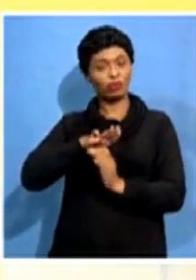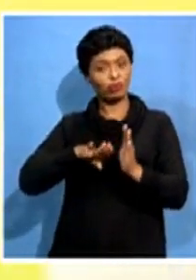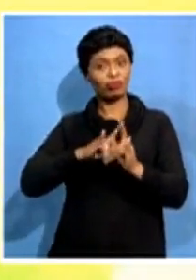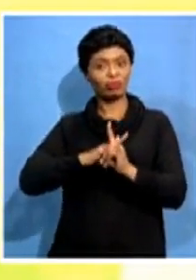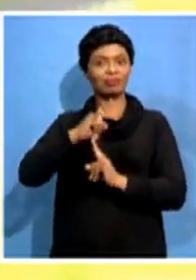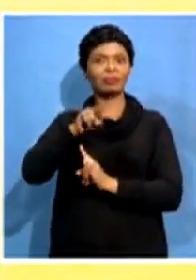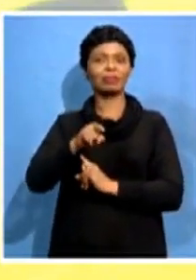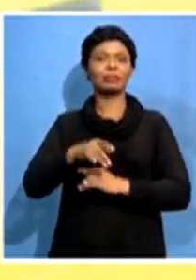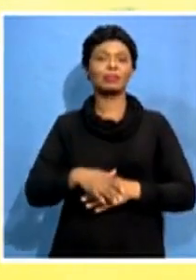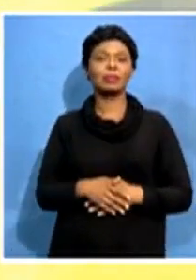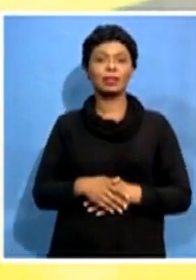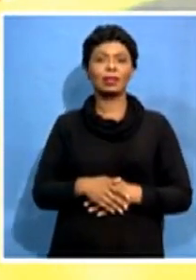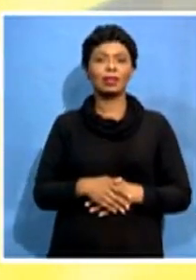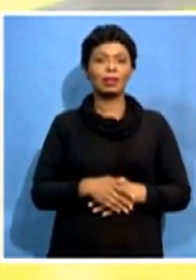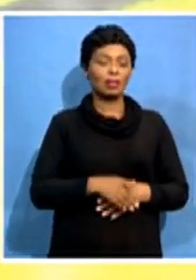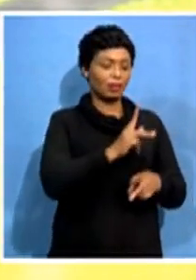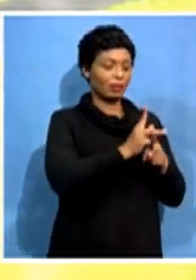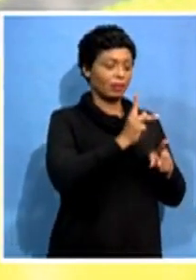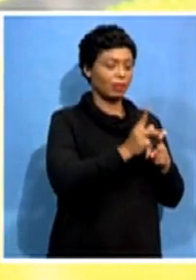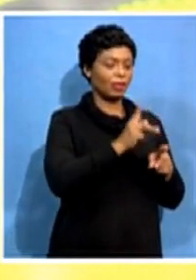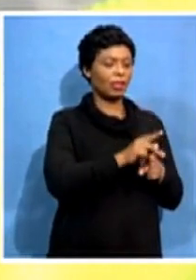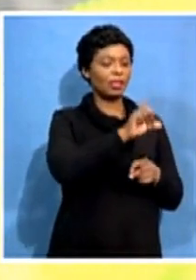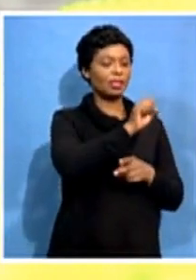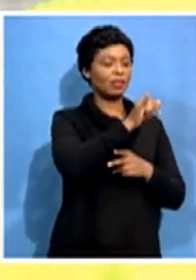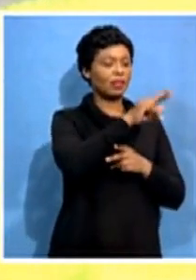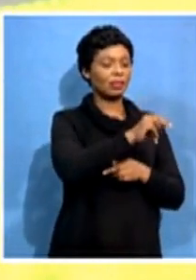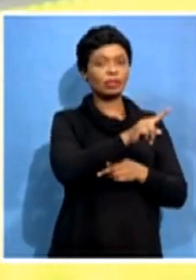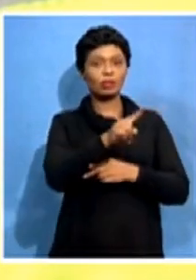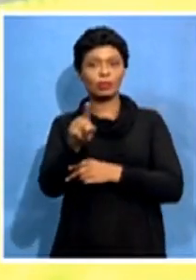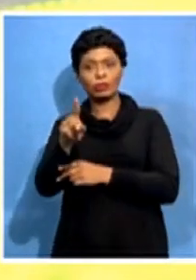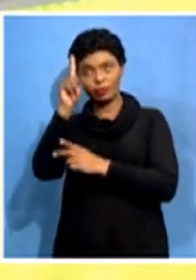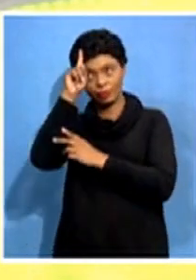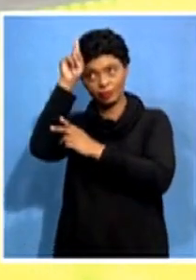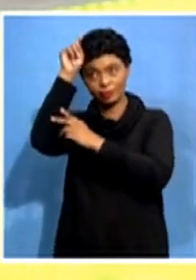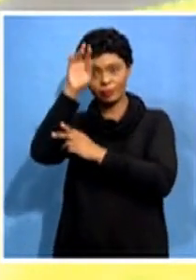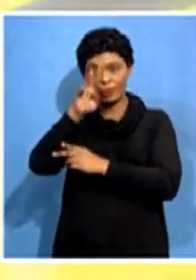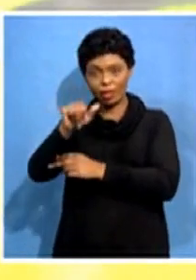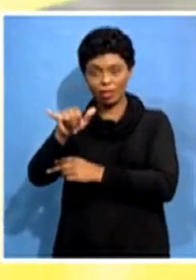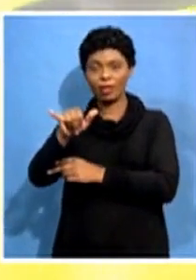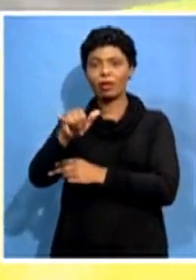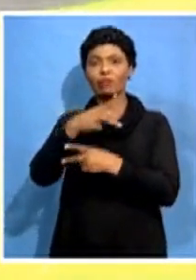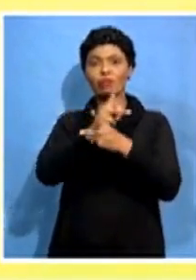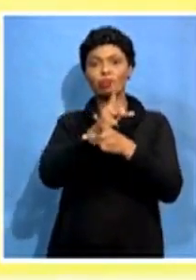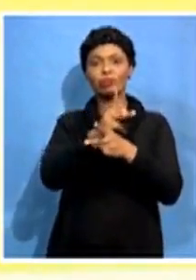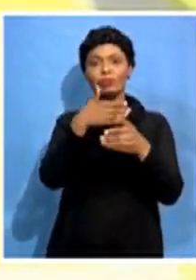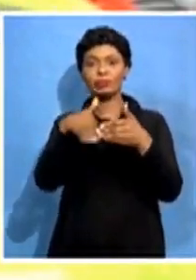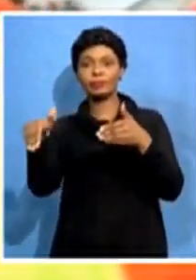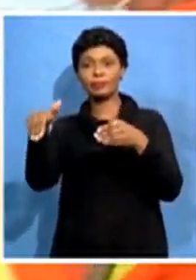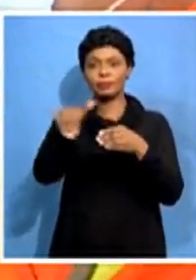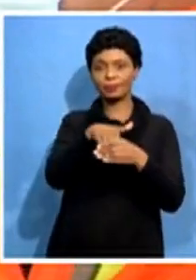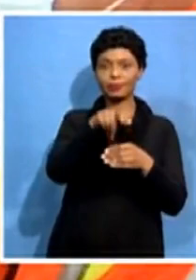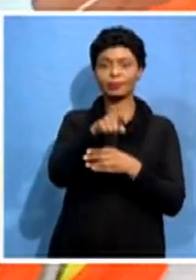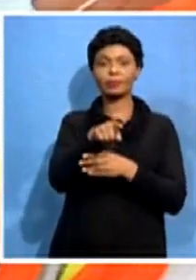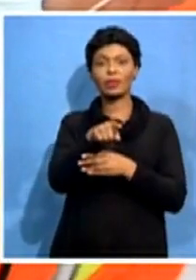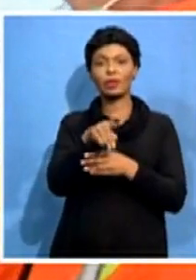Nelson Mandela Bay and to be able to move products both inbound and outbound for the entire volume and demand of Ford. Okay, don't say